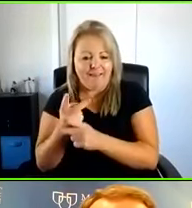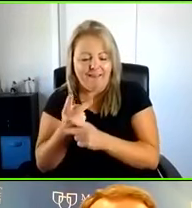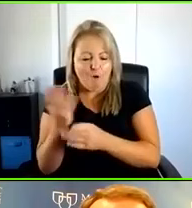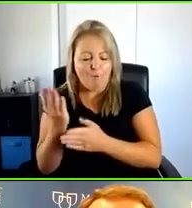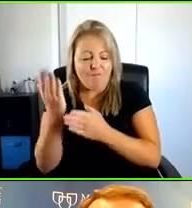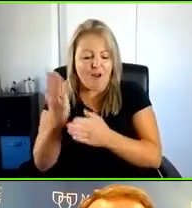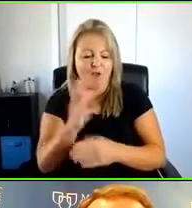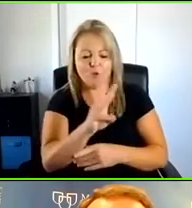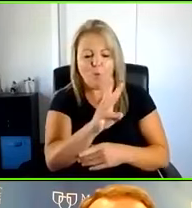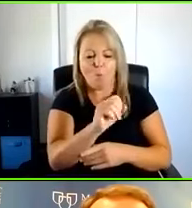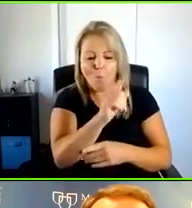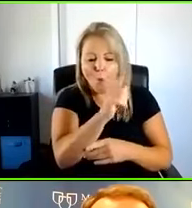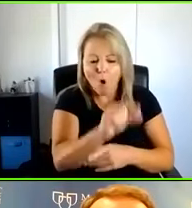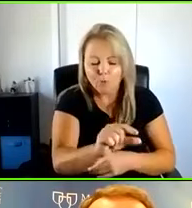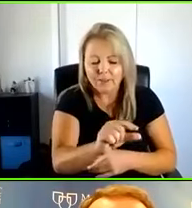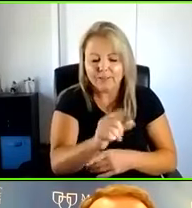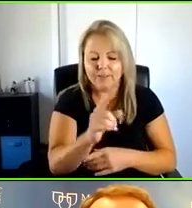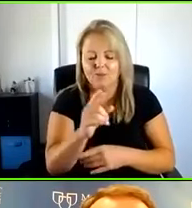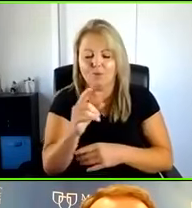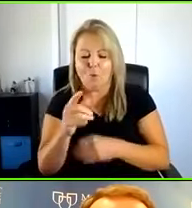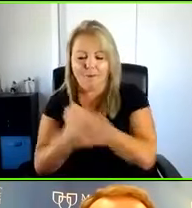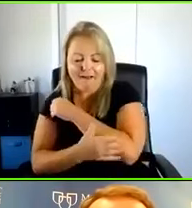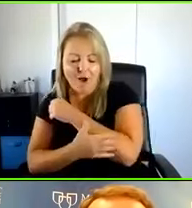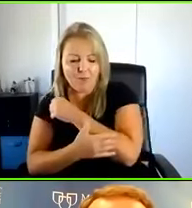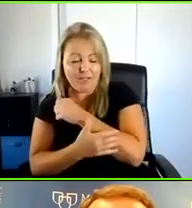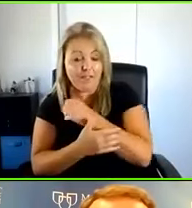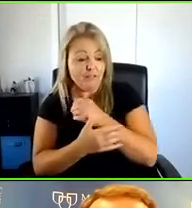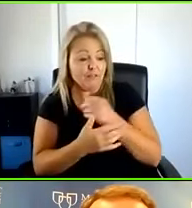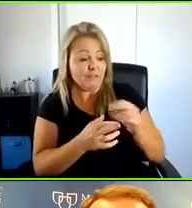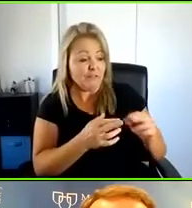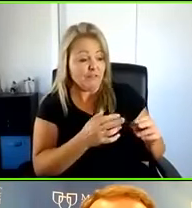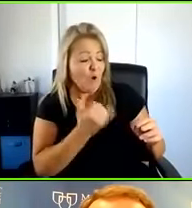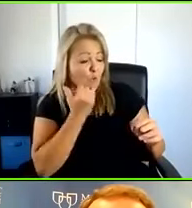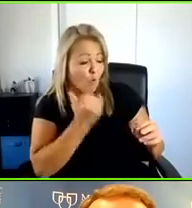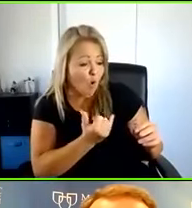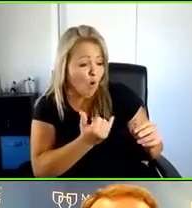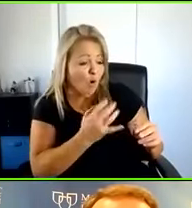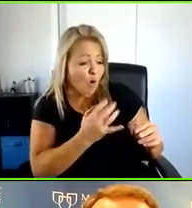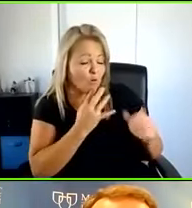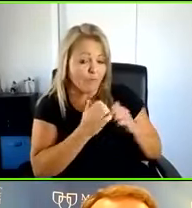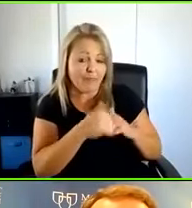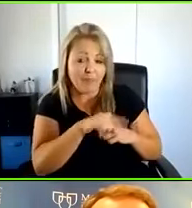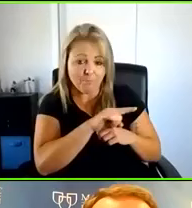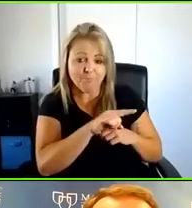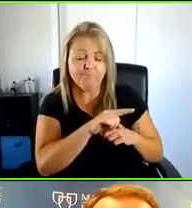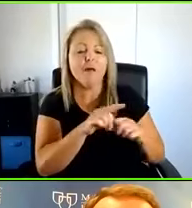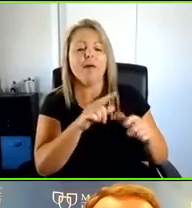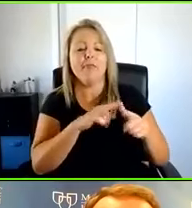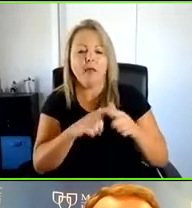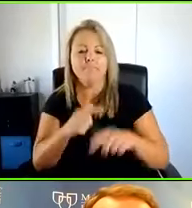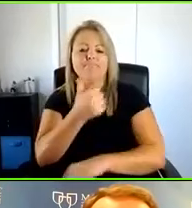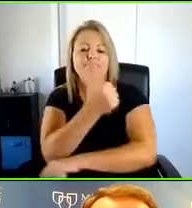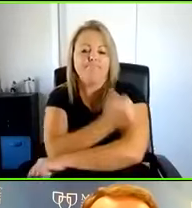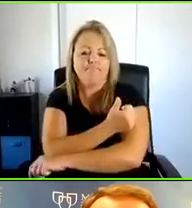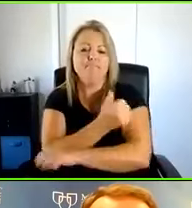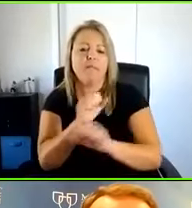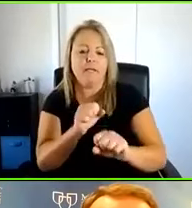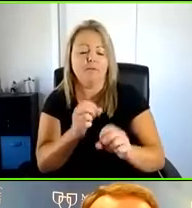for your flu shots, try to do that as soon as you can when they're available, so we can get those immunizations rolling.